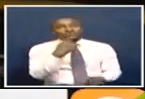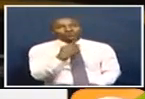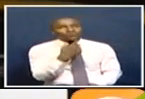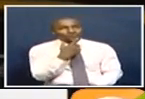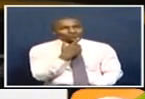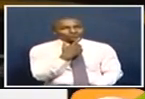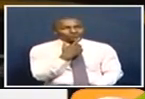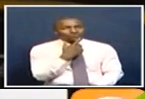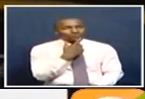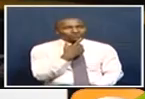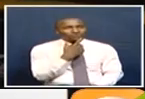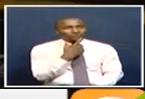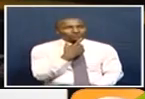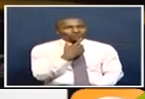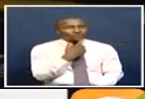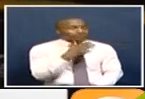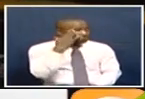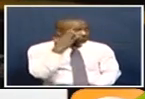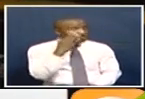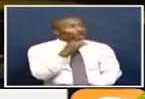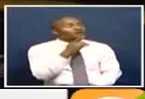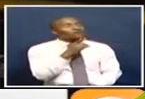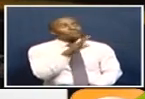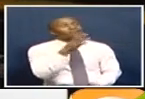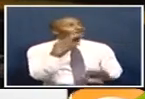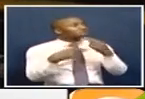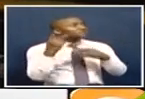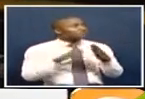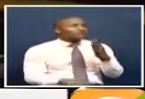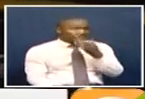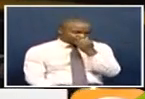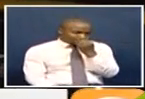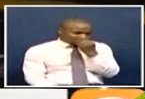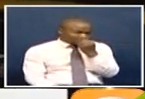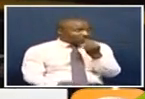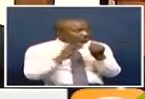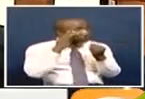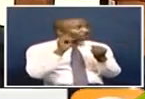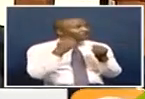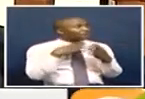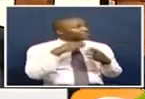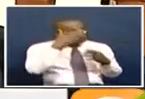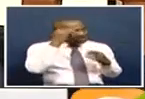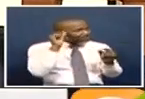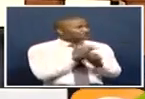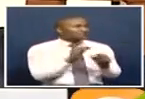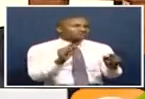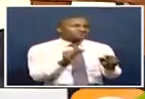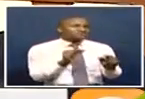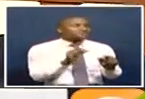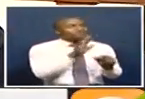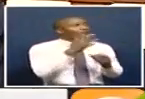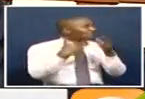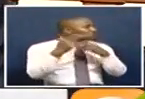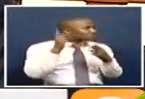as who? You know, if she's what was her history? You know, Kenyans, you forget very quickly. What was her